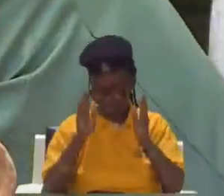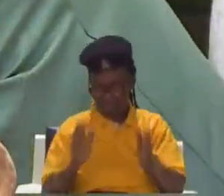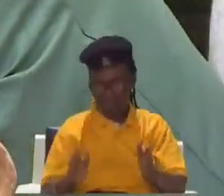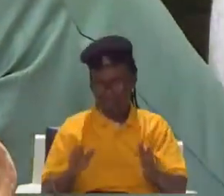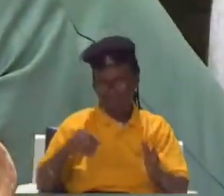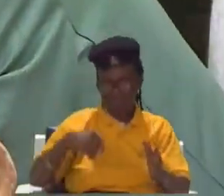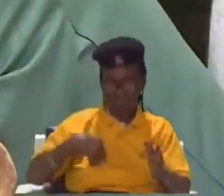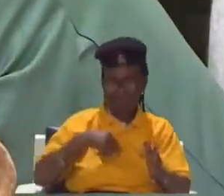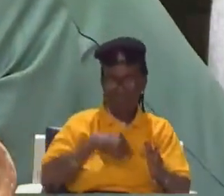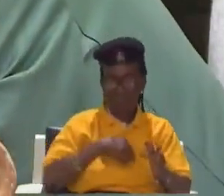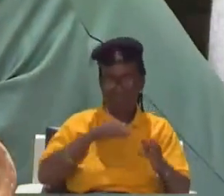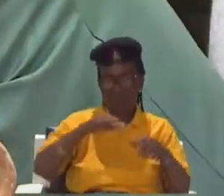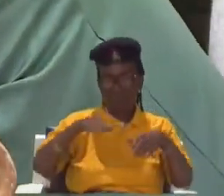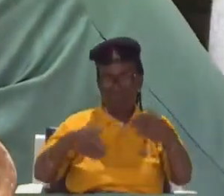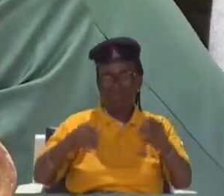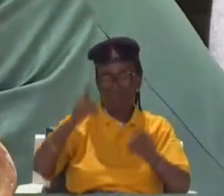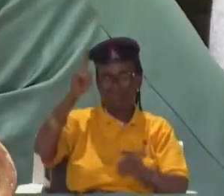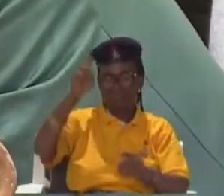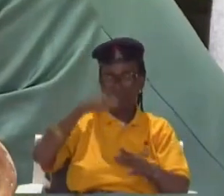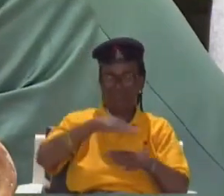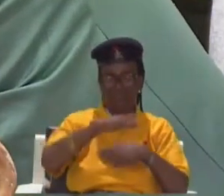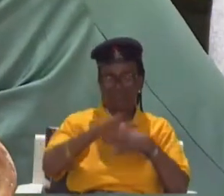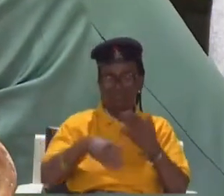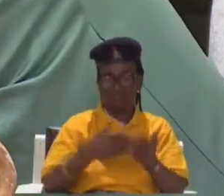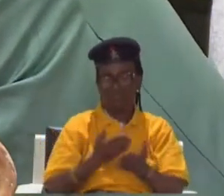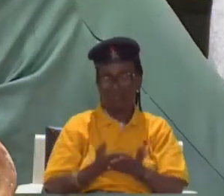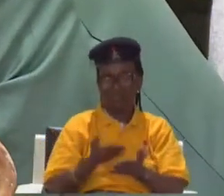Savior, we give you.